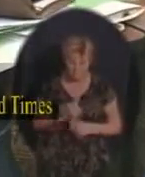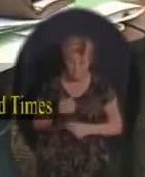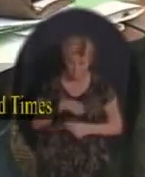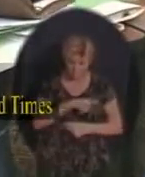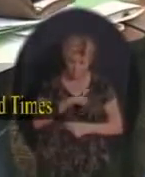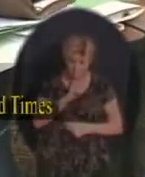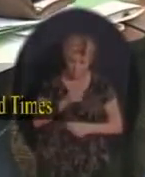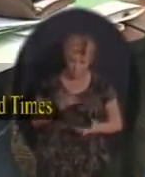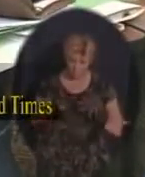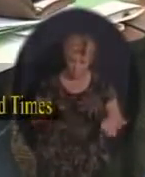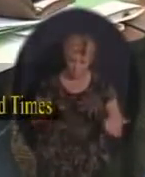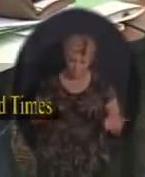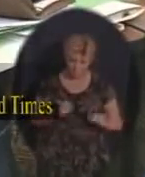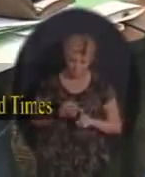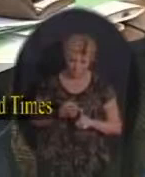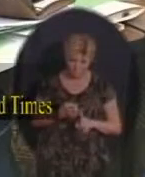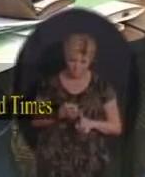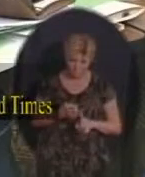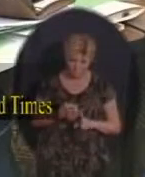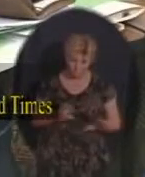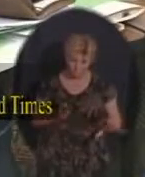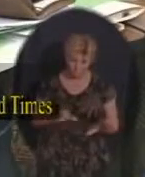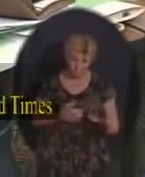we're here to meet your needs, though.